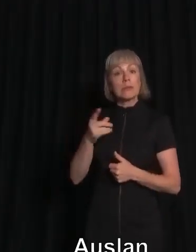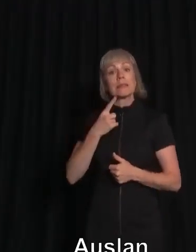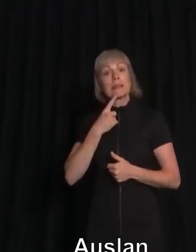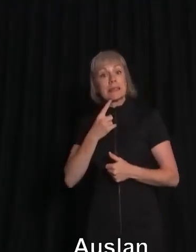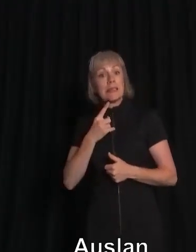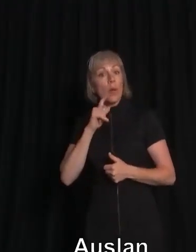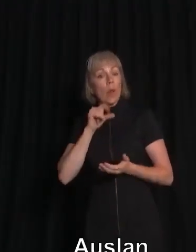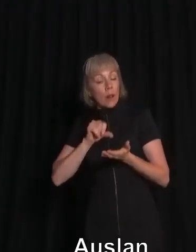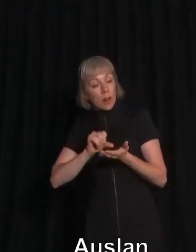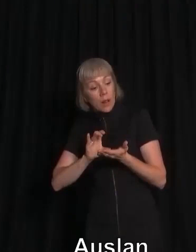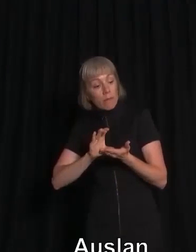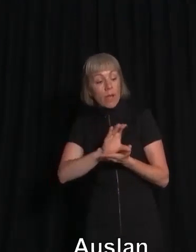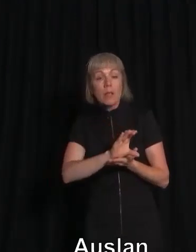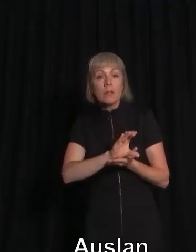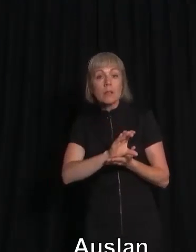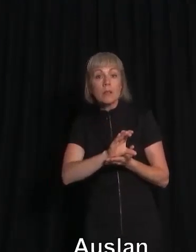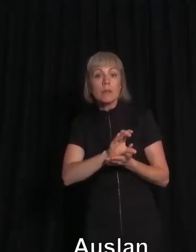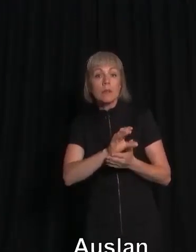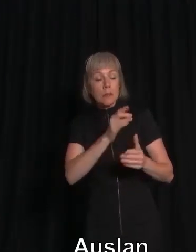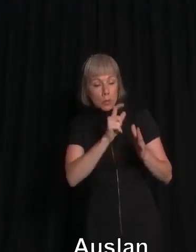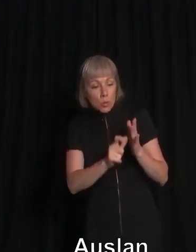to make this happen. He